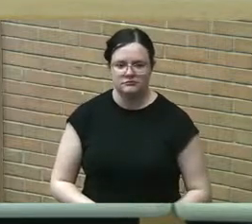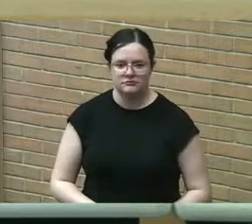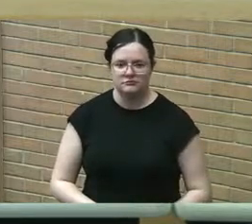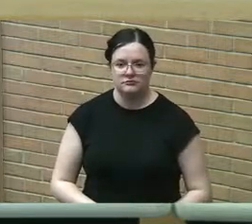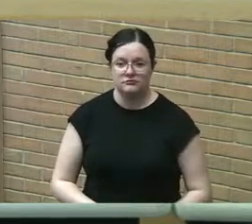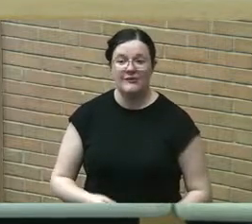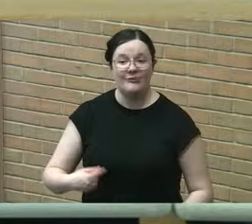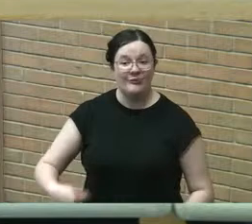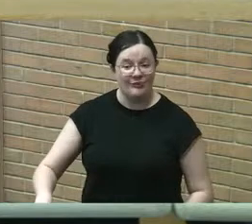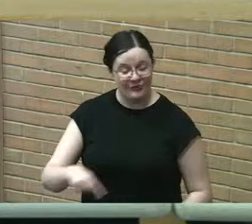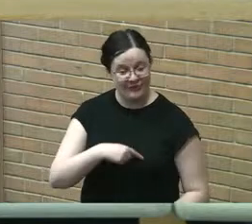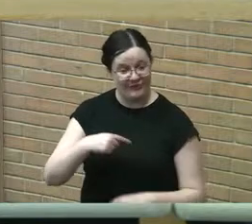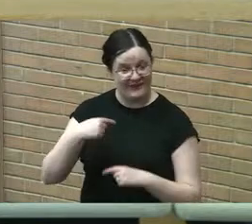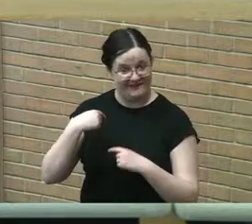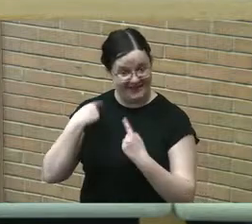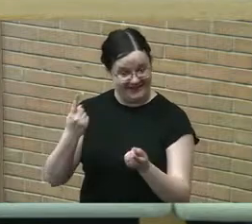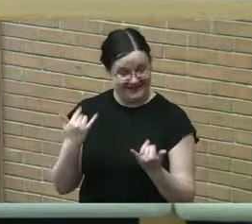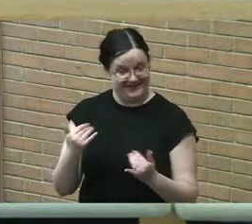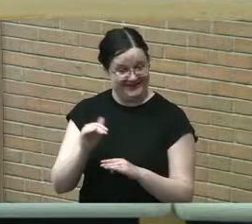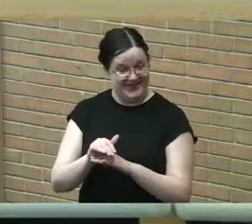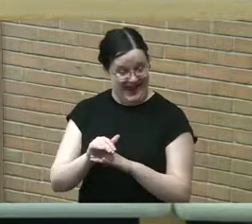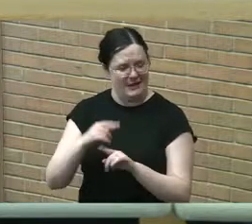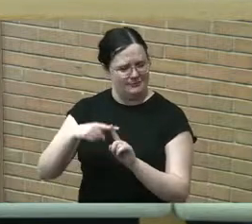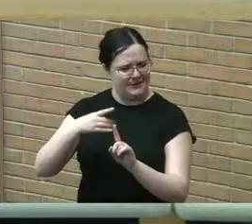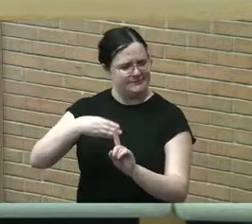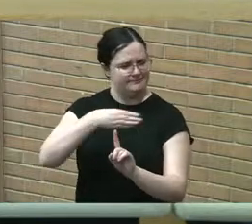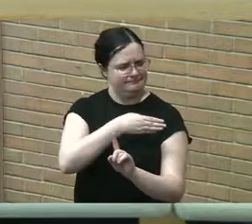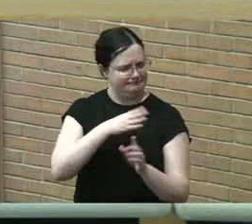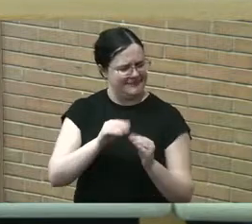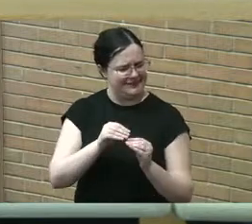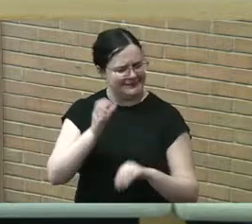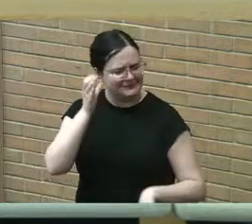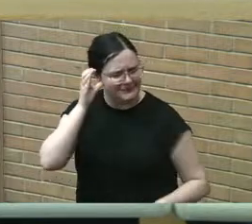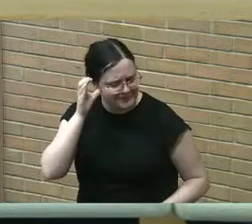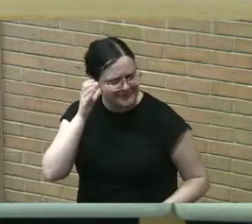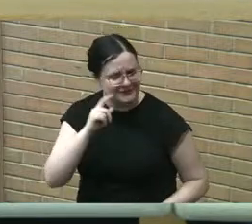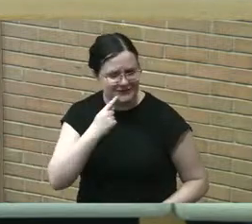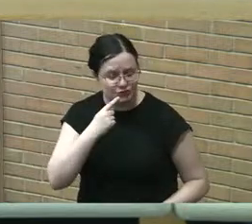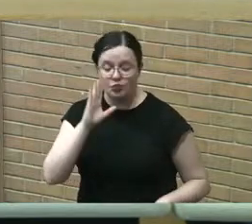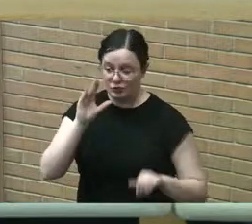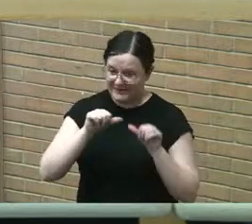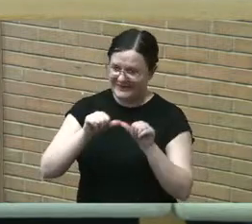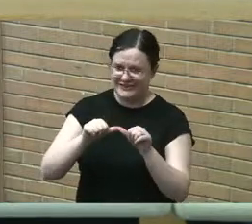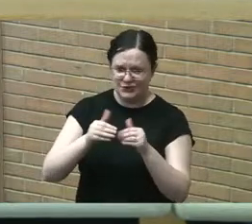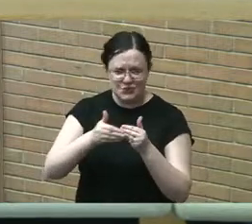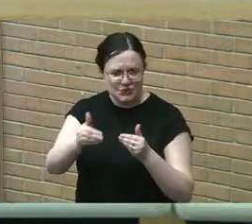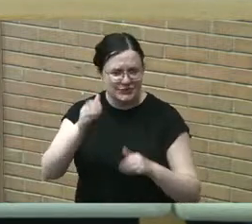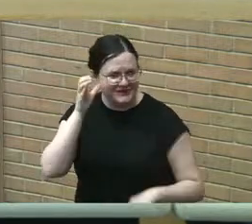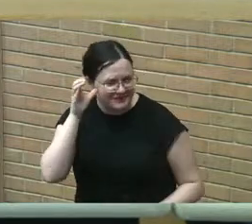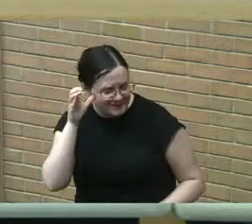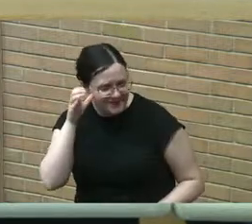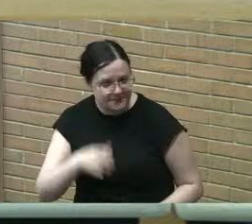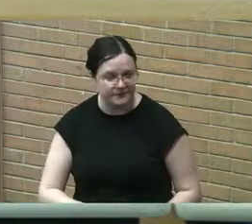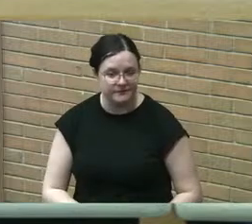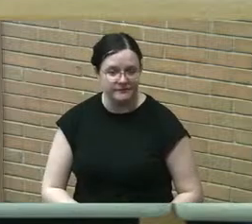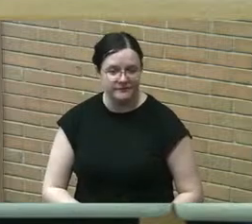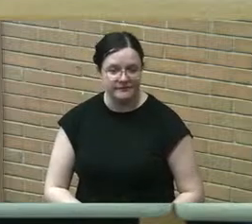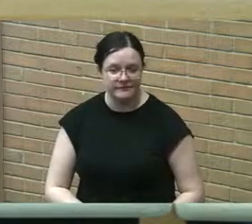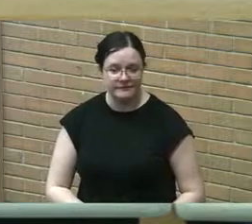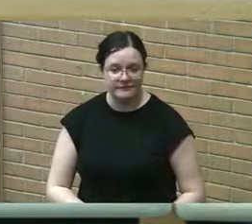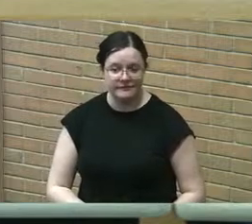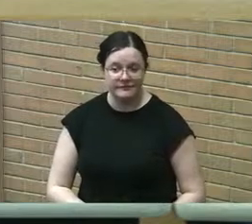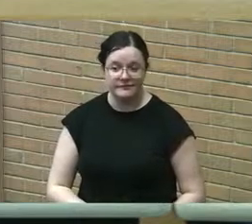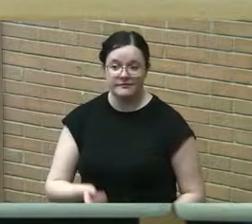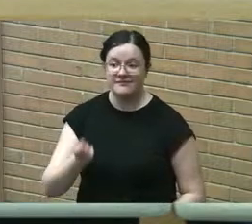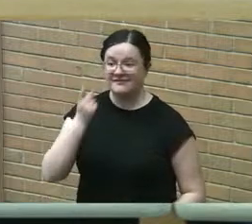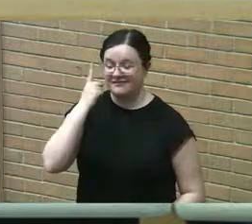listened seriously tonight, and at previous sessions we will continue to do so. This is not something that just gets